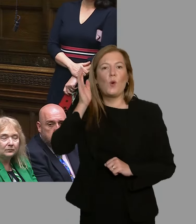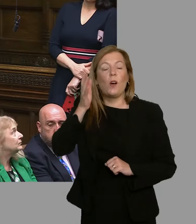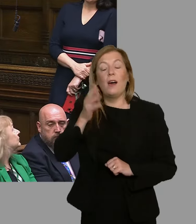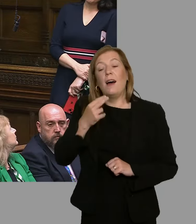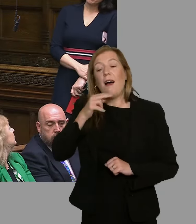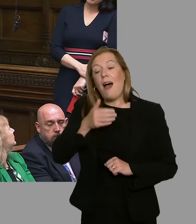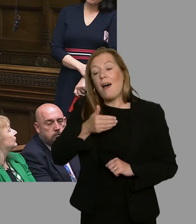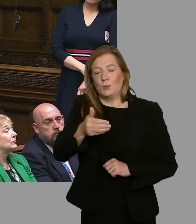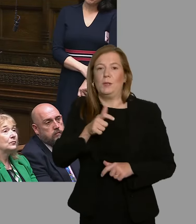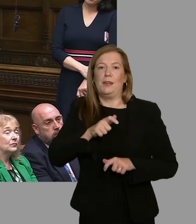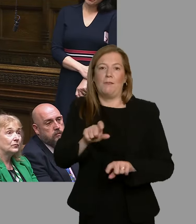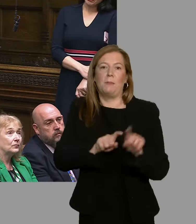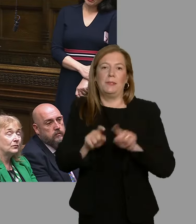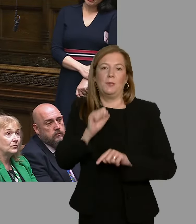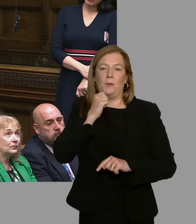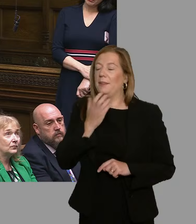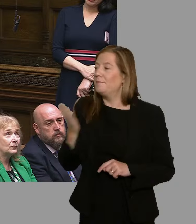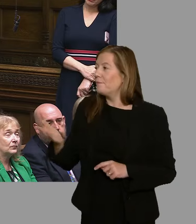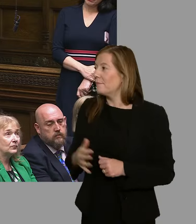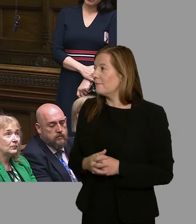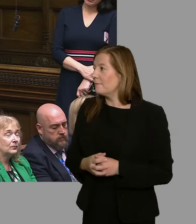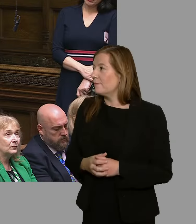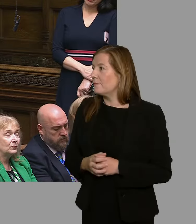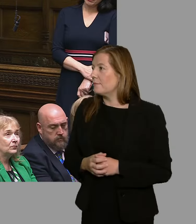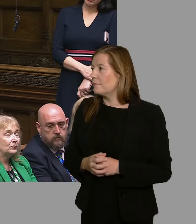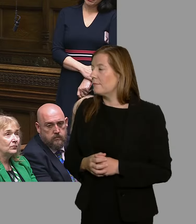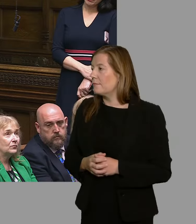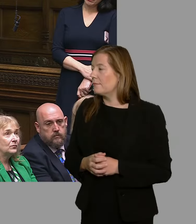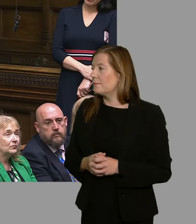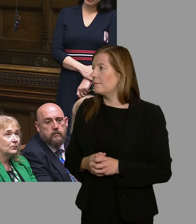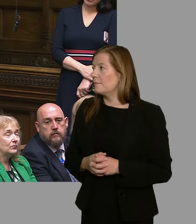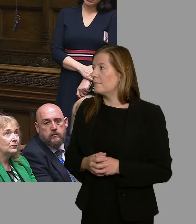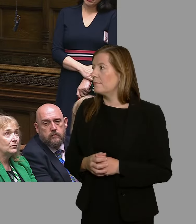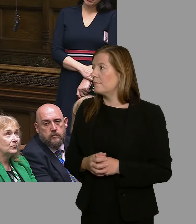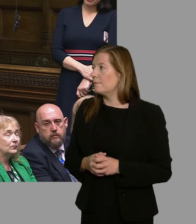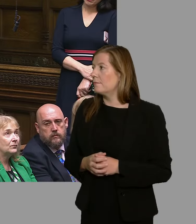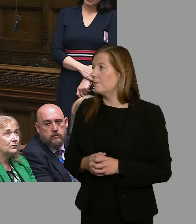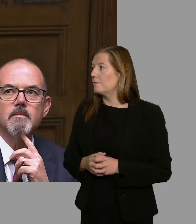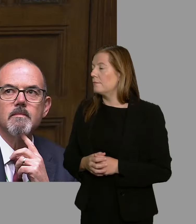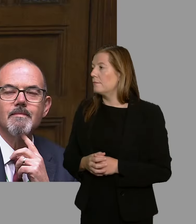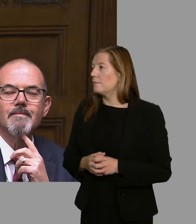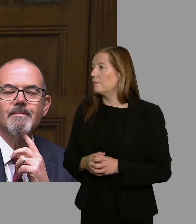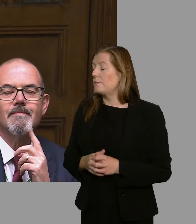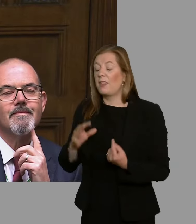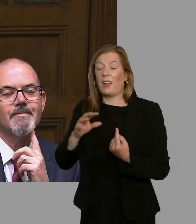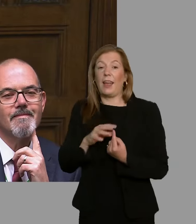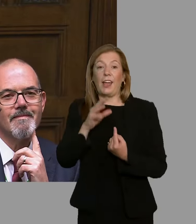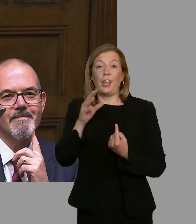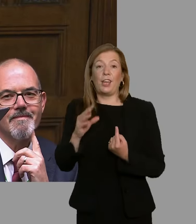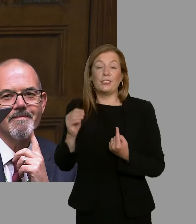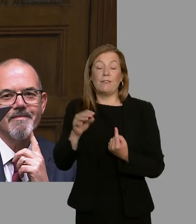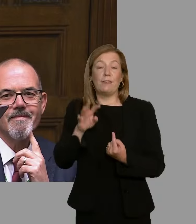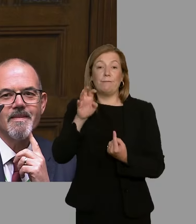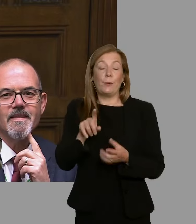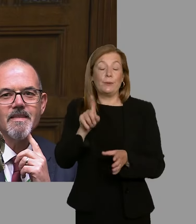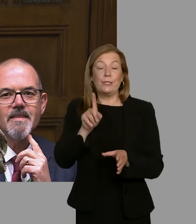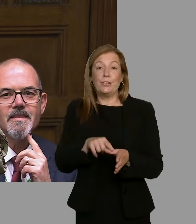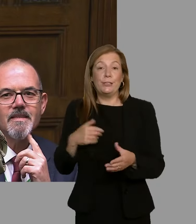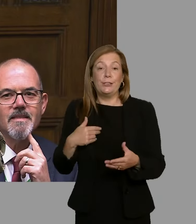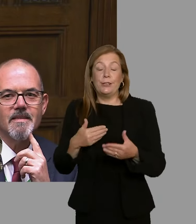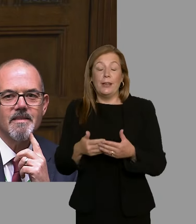Thank you, Mr Speaker. 14 years of Conservative cuts have stripped the Environment